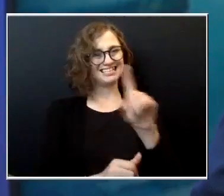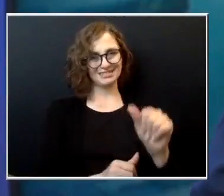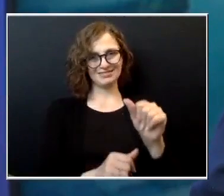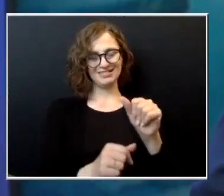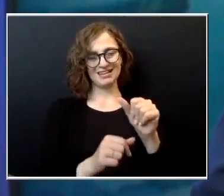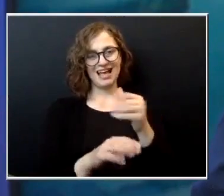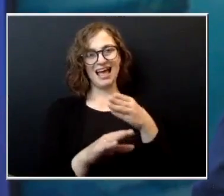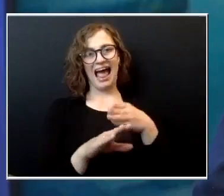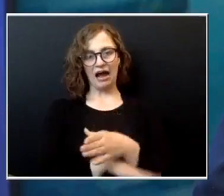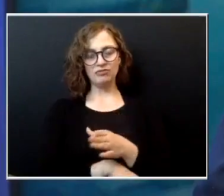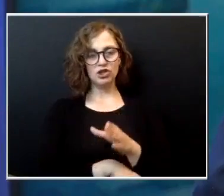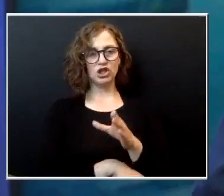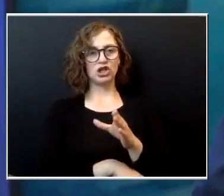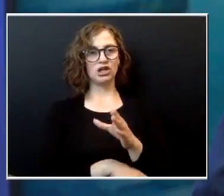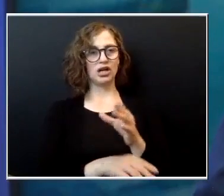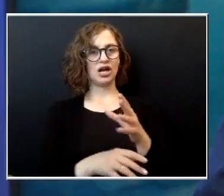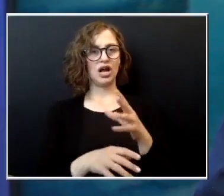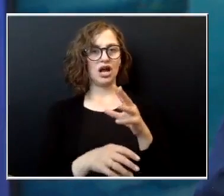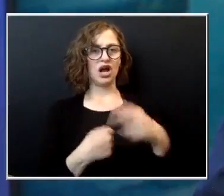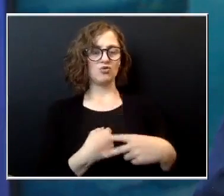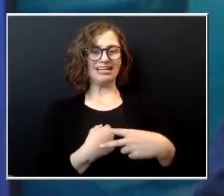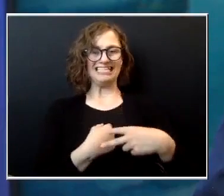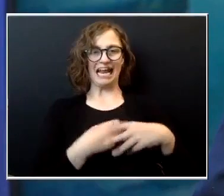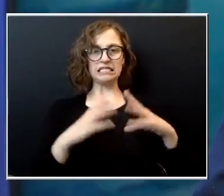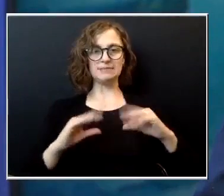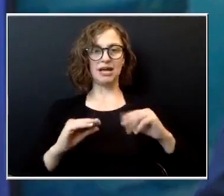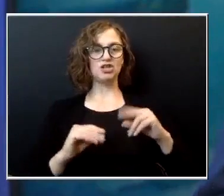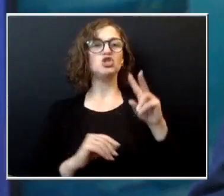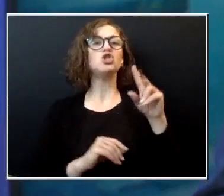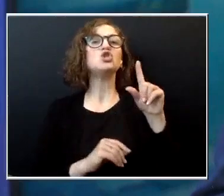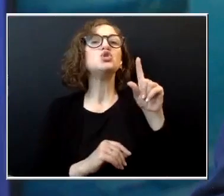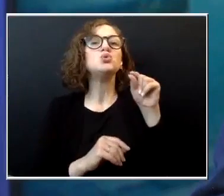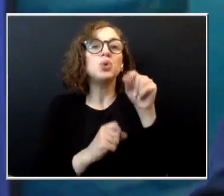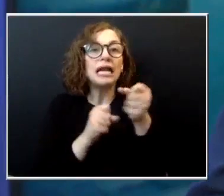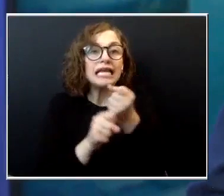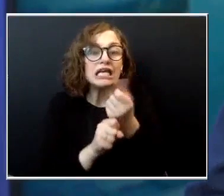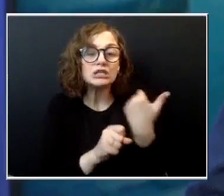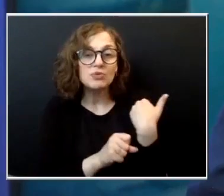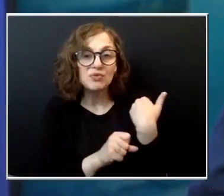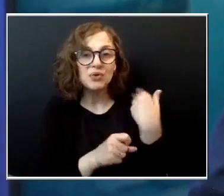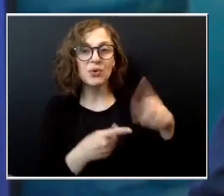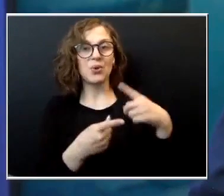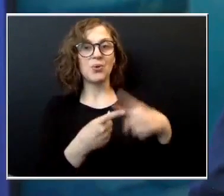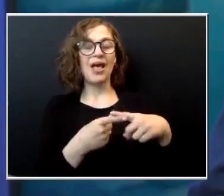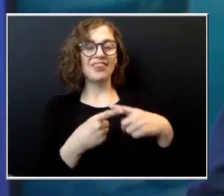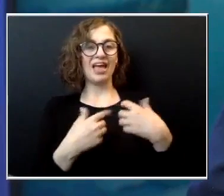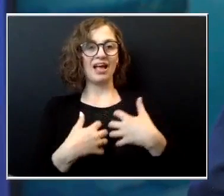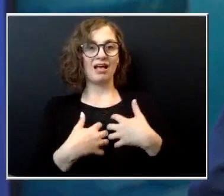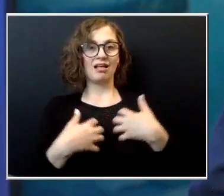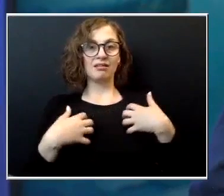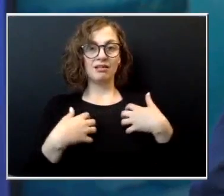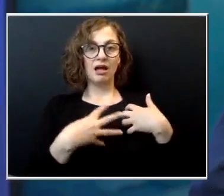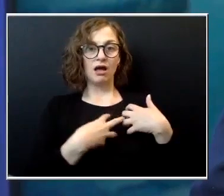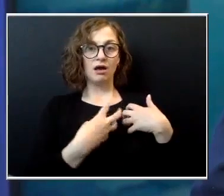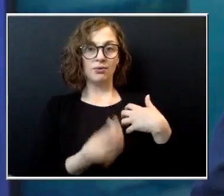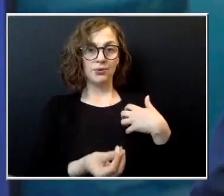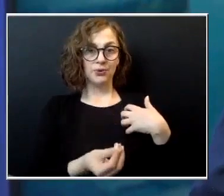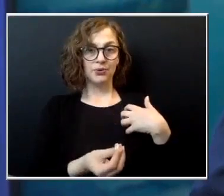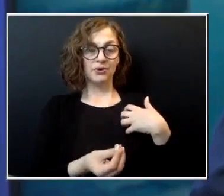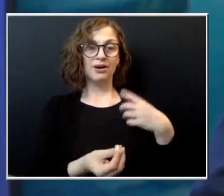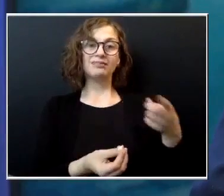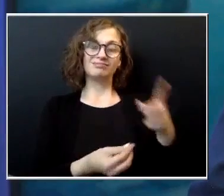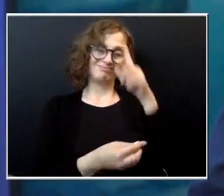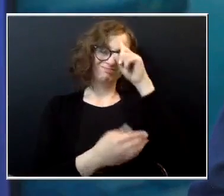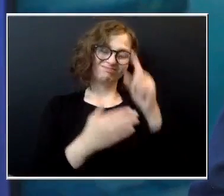that. When the surgical team went to remove that sponge from his chest cavity, he had a stroke and he never walked or talked